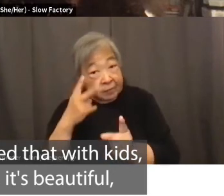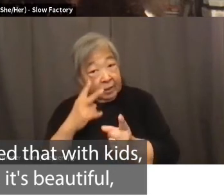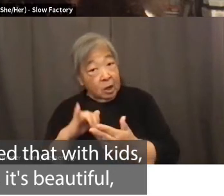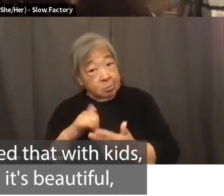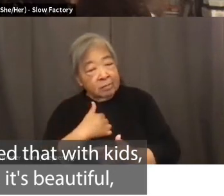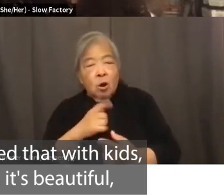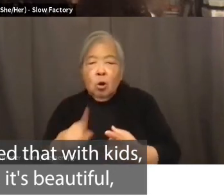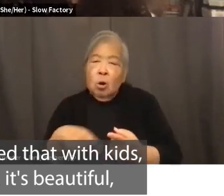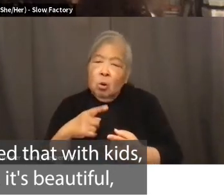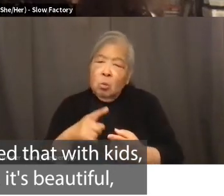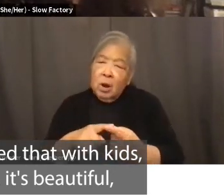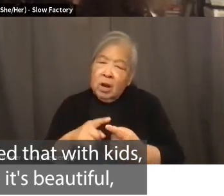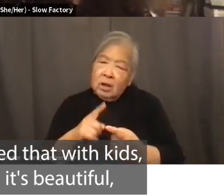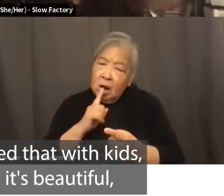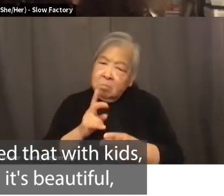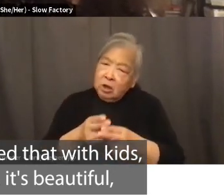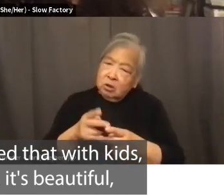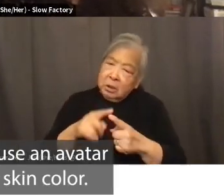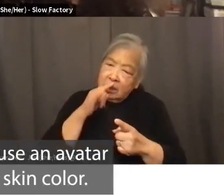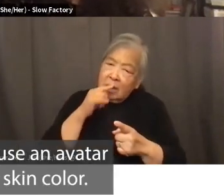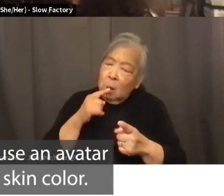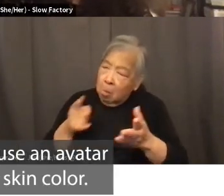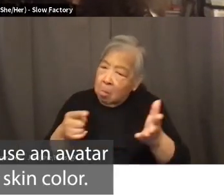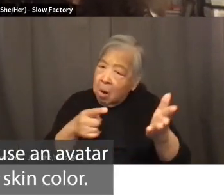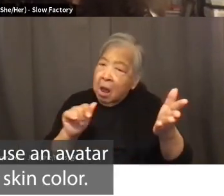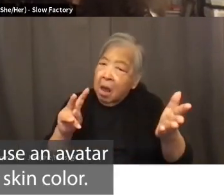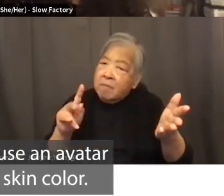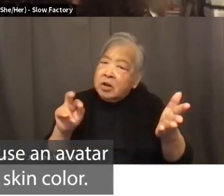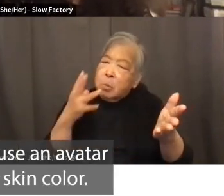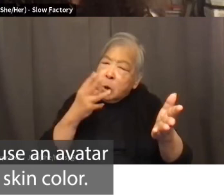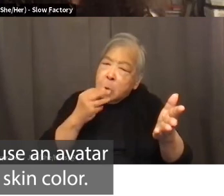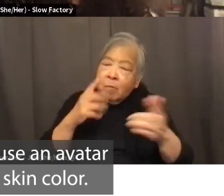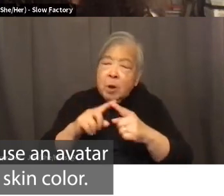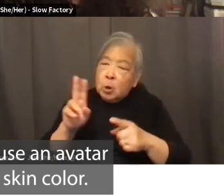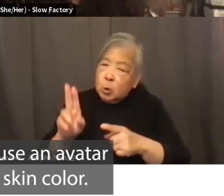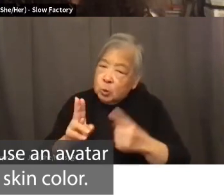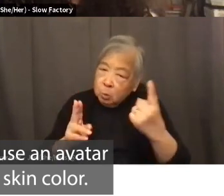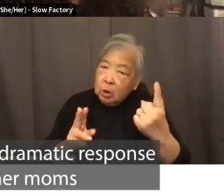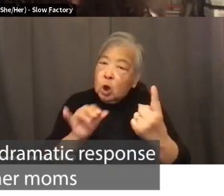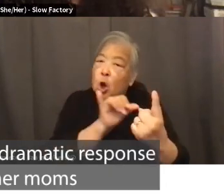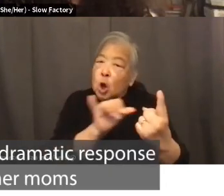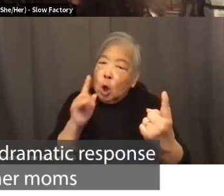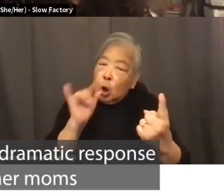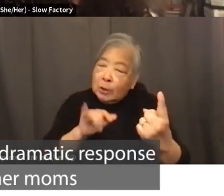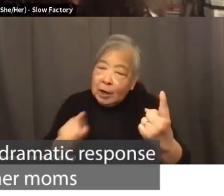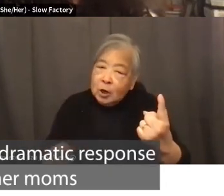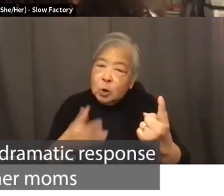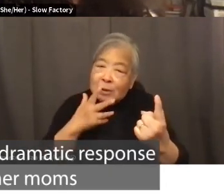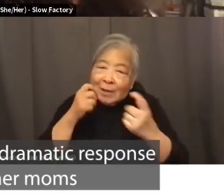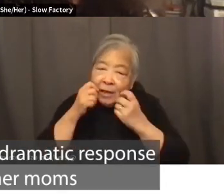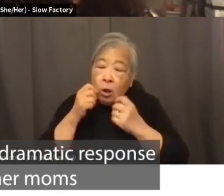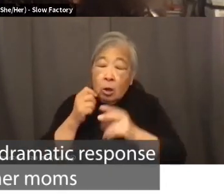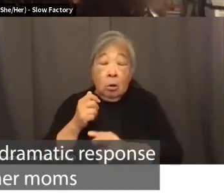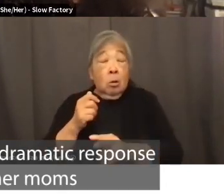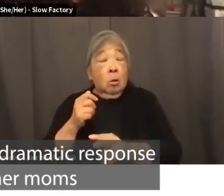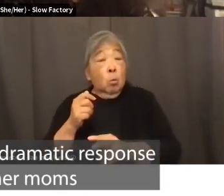that with kids, I said, it's beautiful, but you should use an avatar that has your skin color. And it created such a